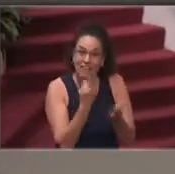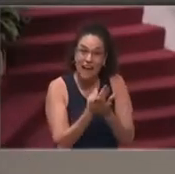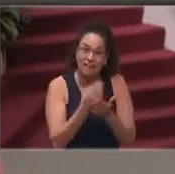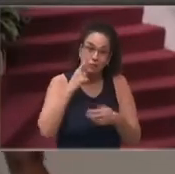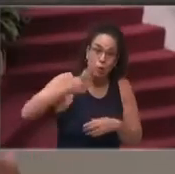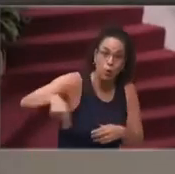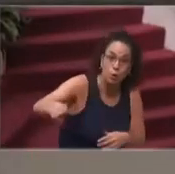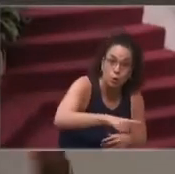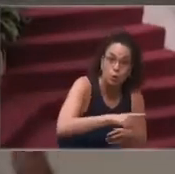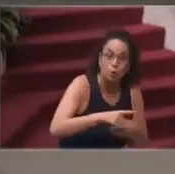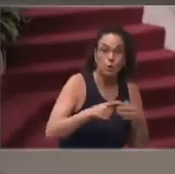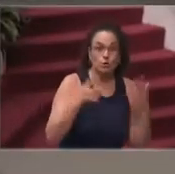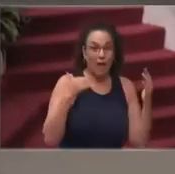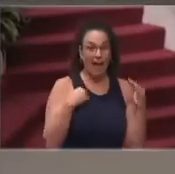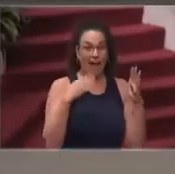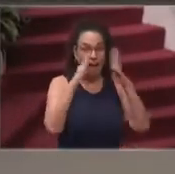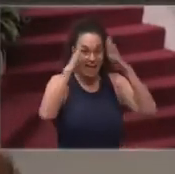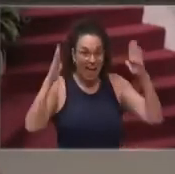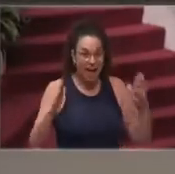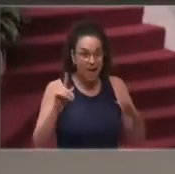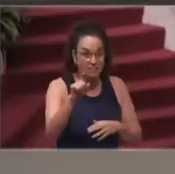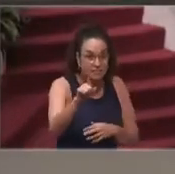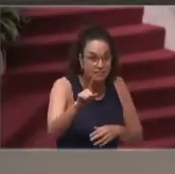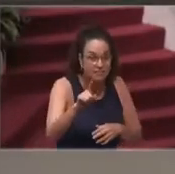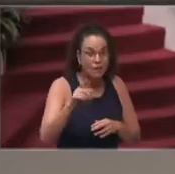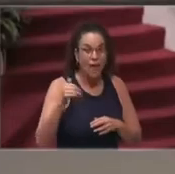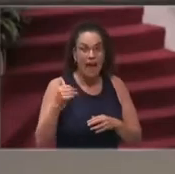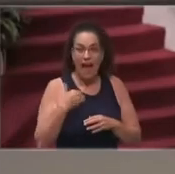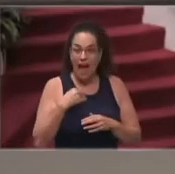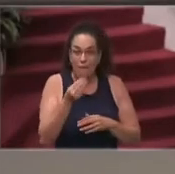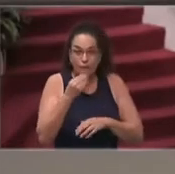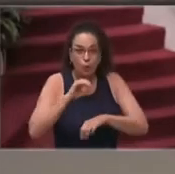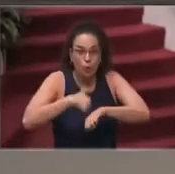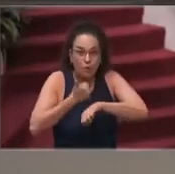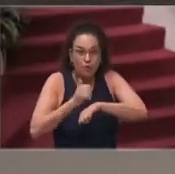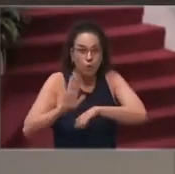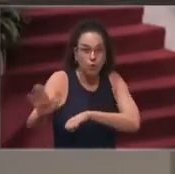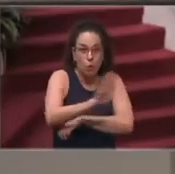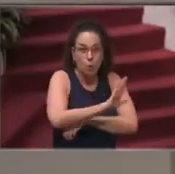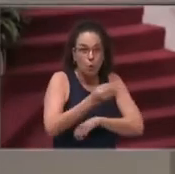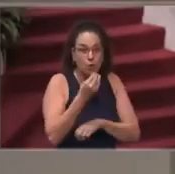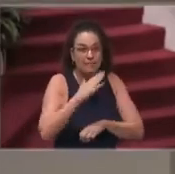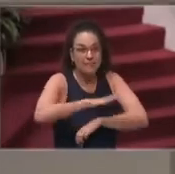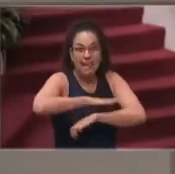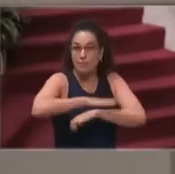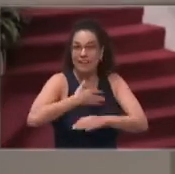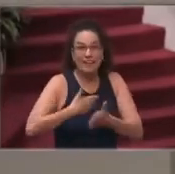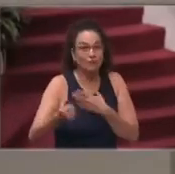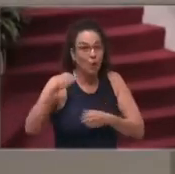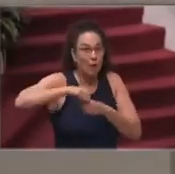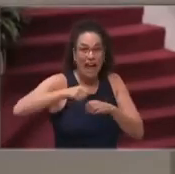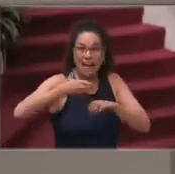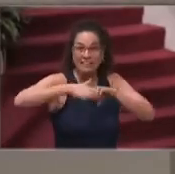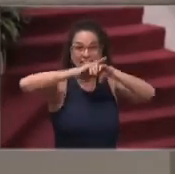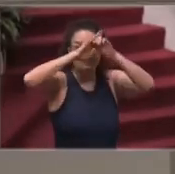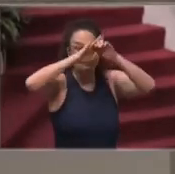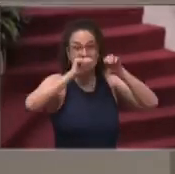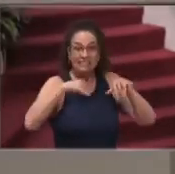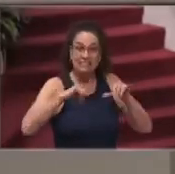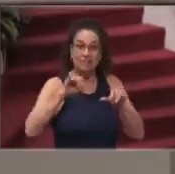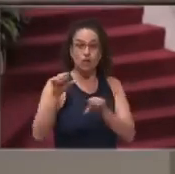you? Do you have a roof over your head, food on your table? And no matter what the gas prices are, you can still drive